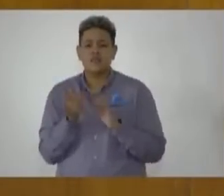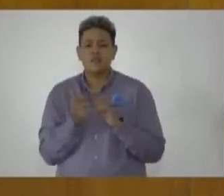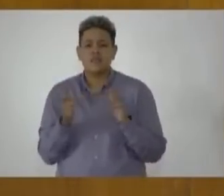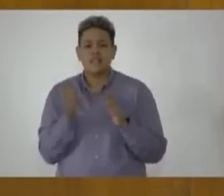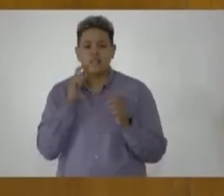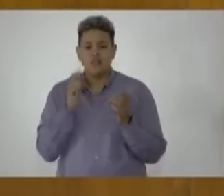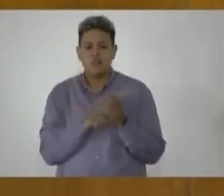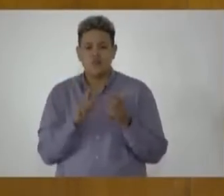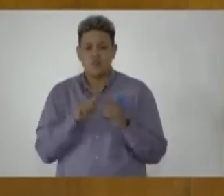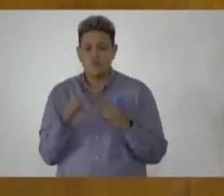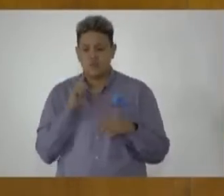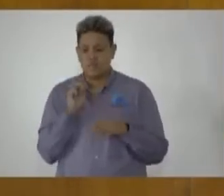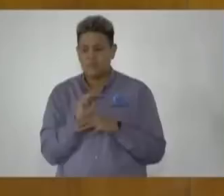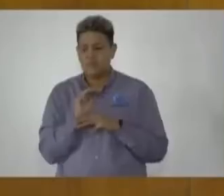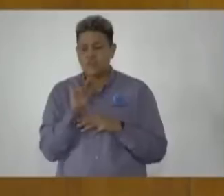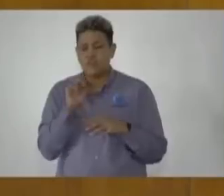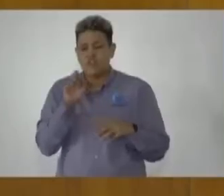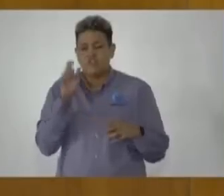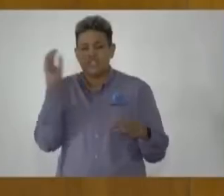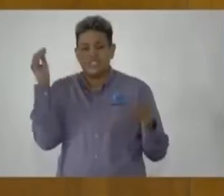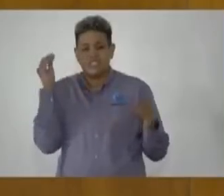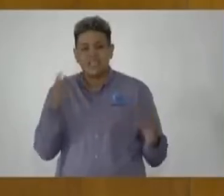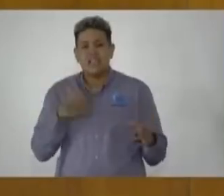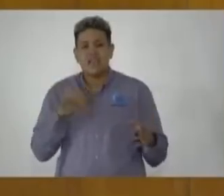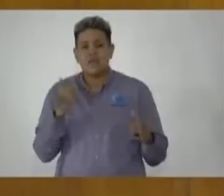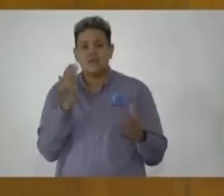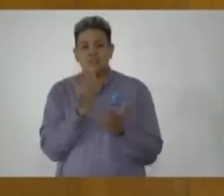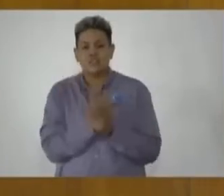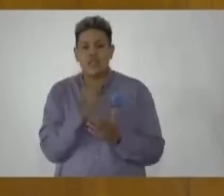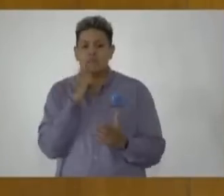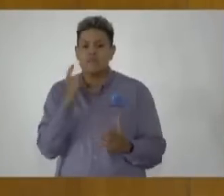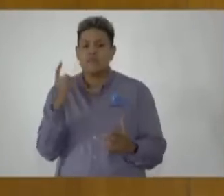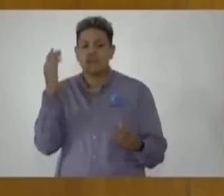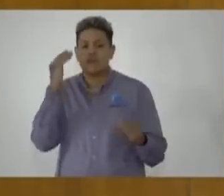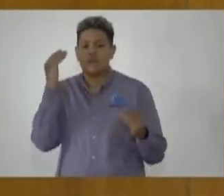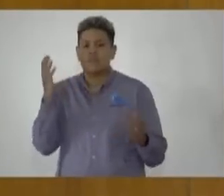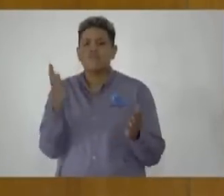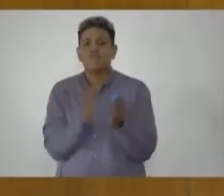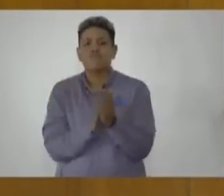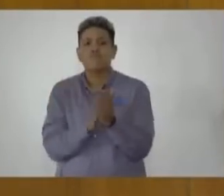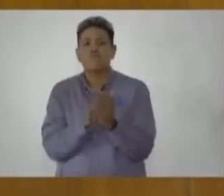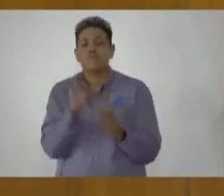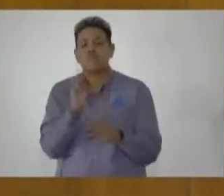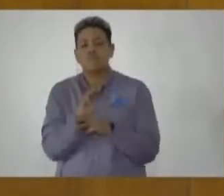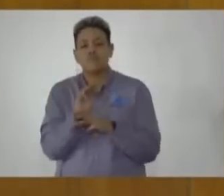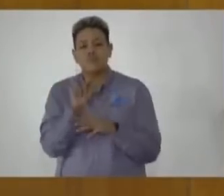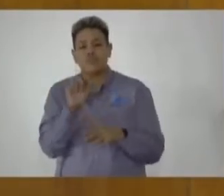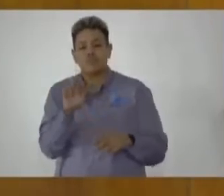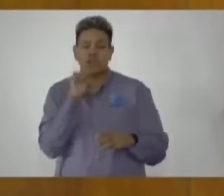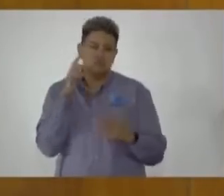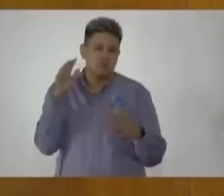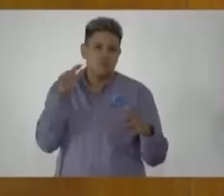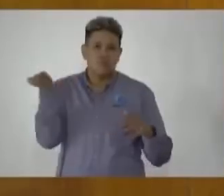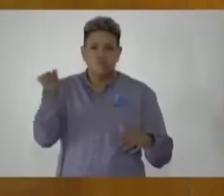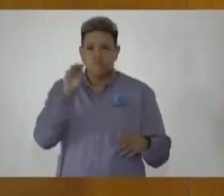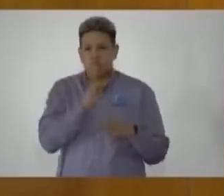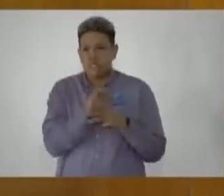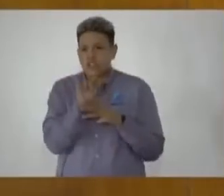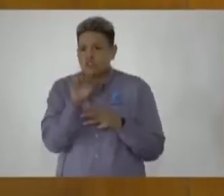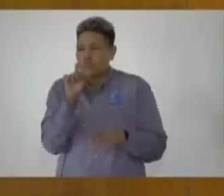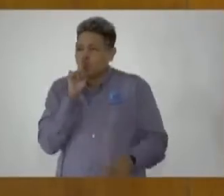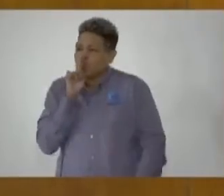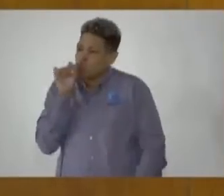but as Minister Grange said, and I really want to just stop and give her my own commendation because she has